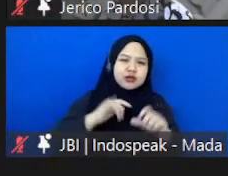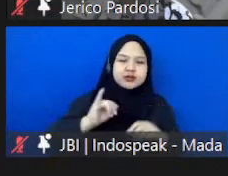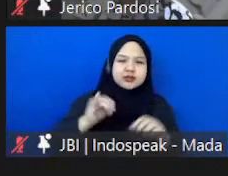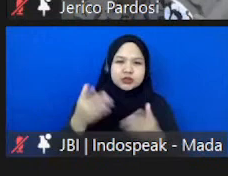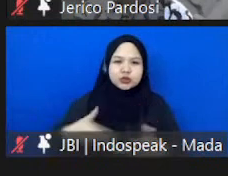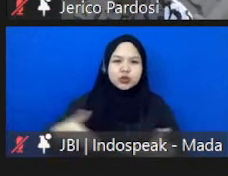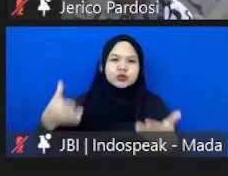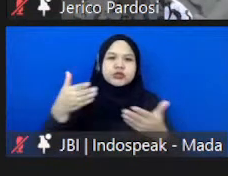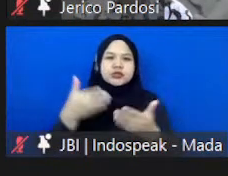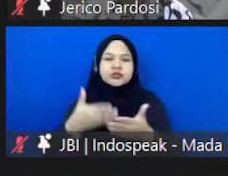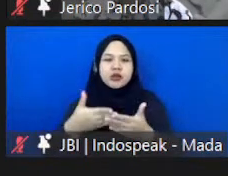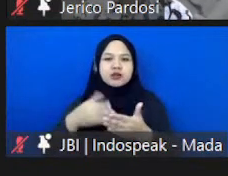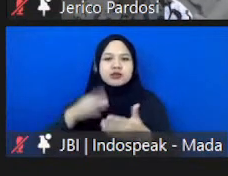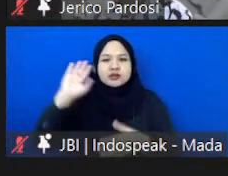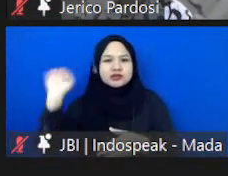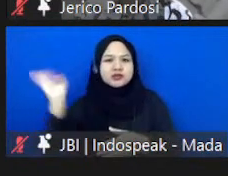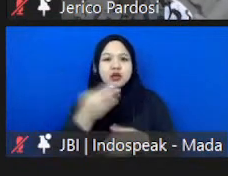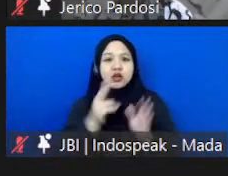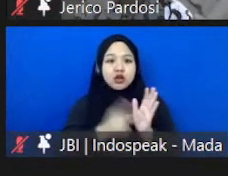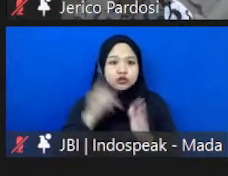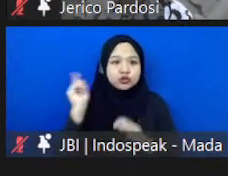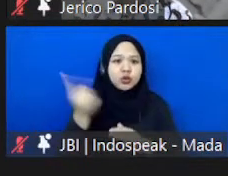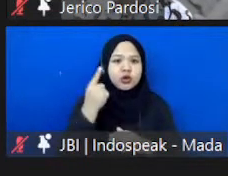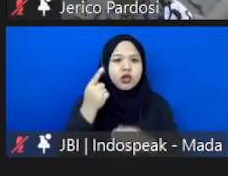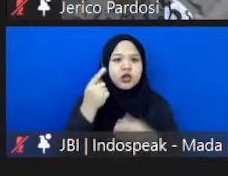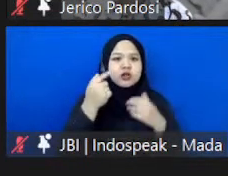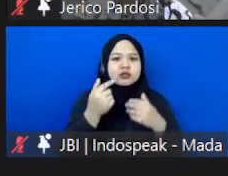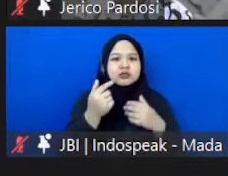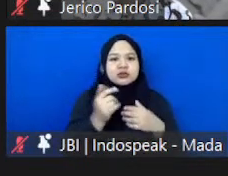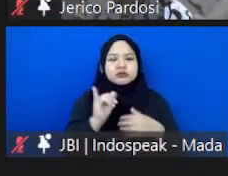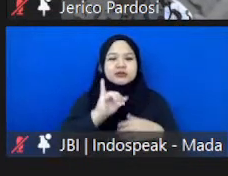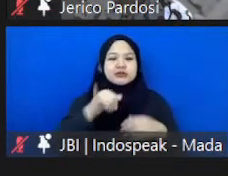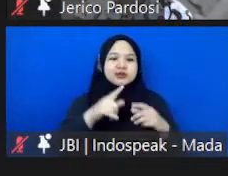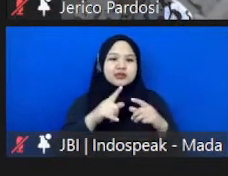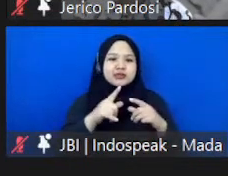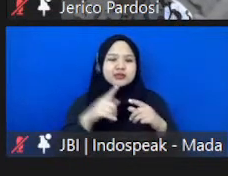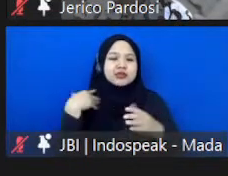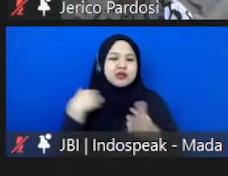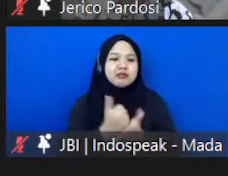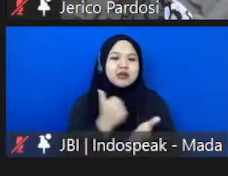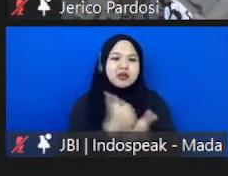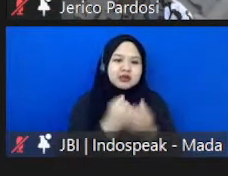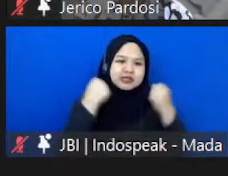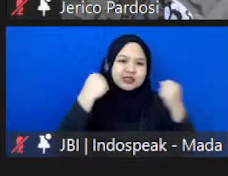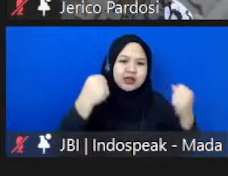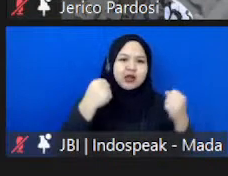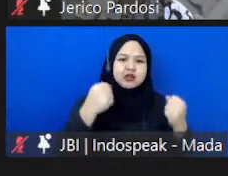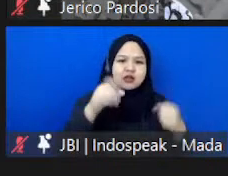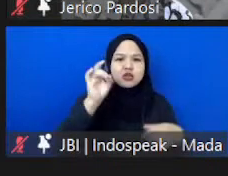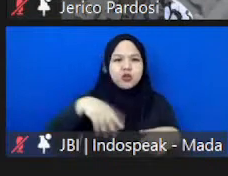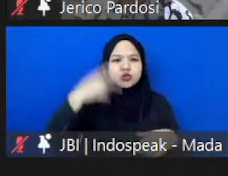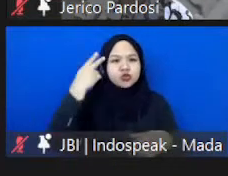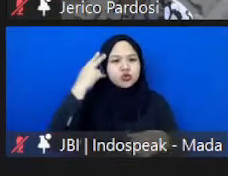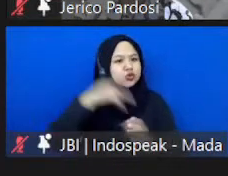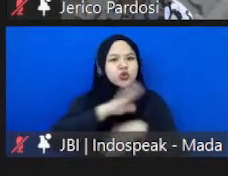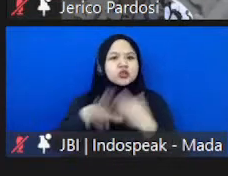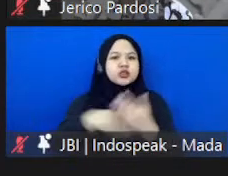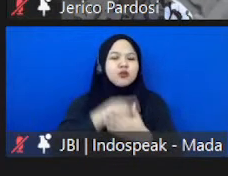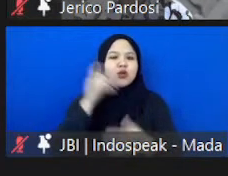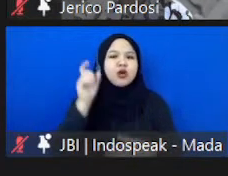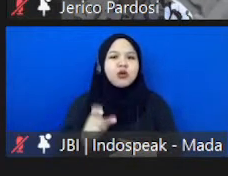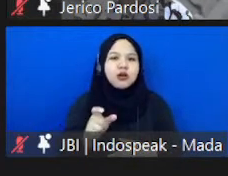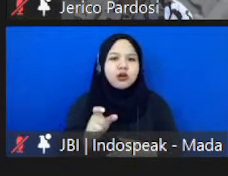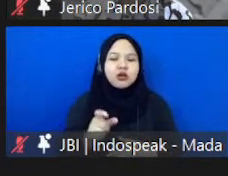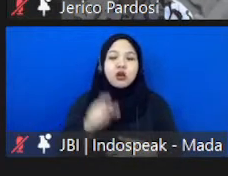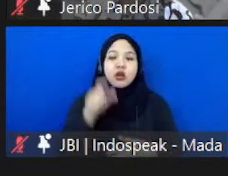with not only poor, but also the near poor, because that's kind of like the biggest portion as well, the near poor as well. So that's